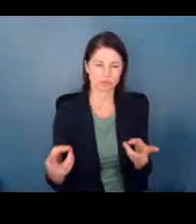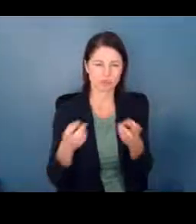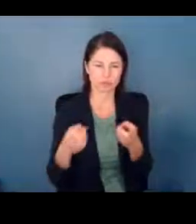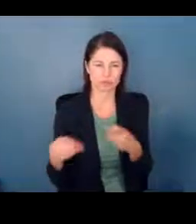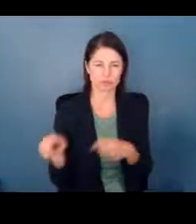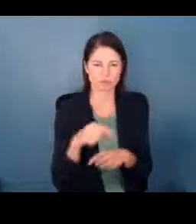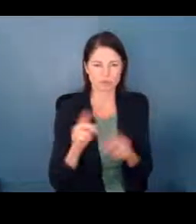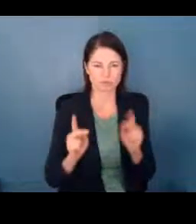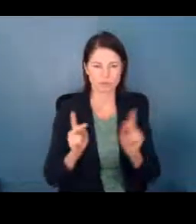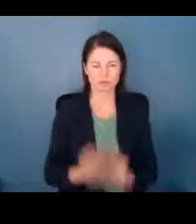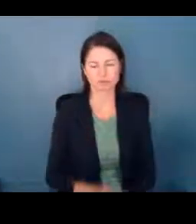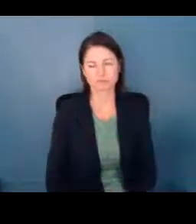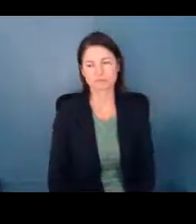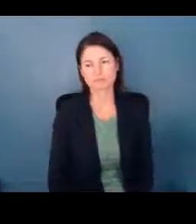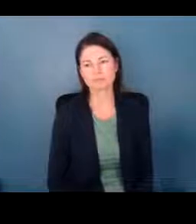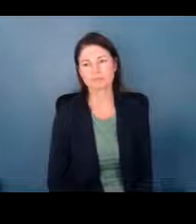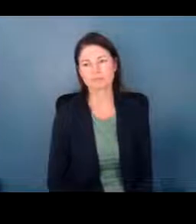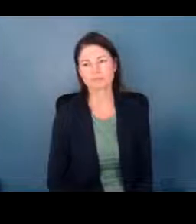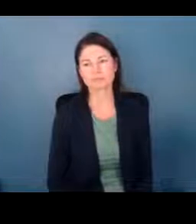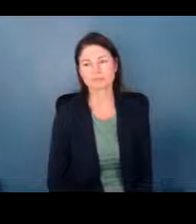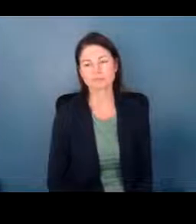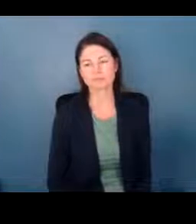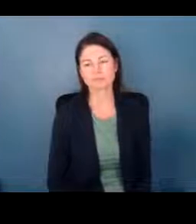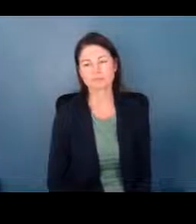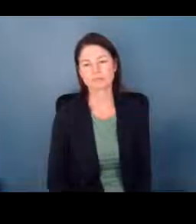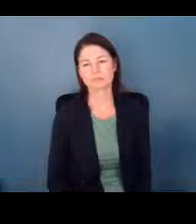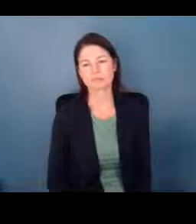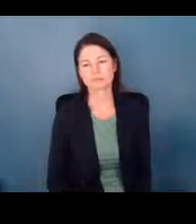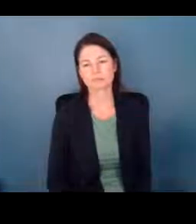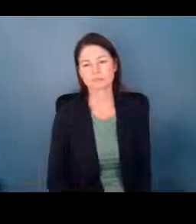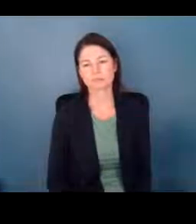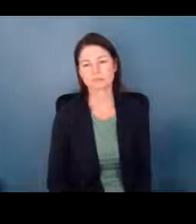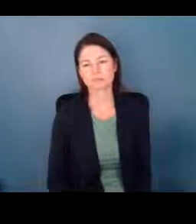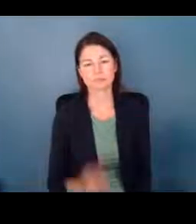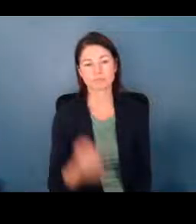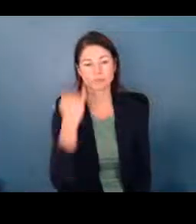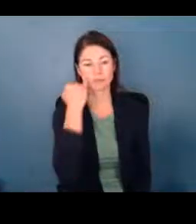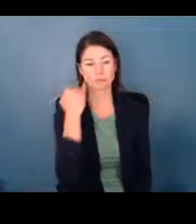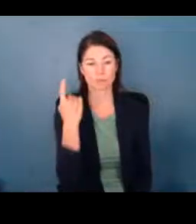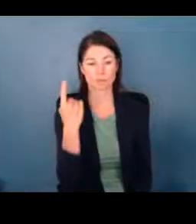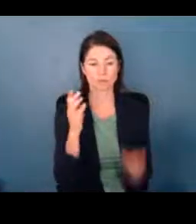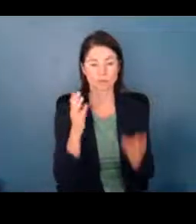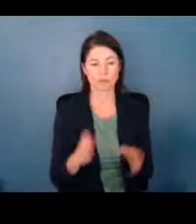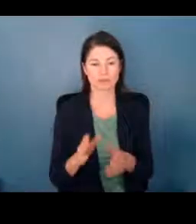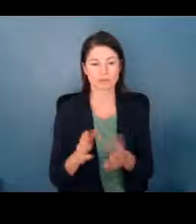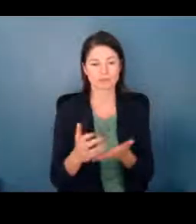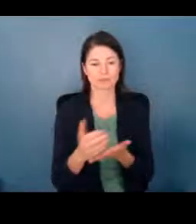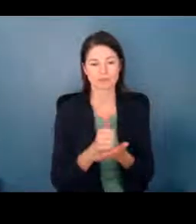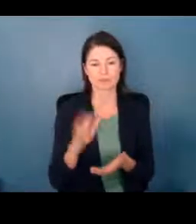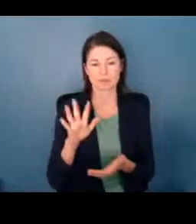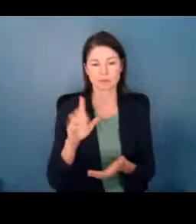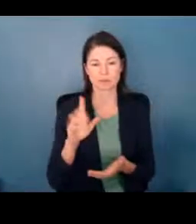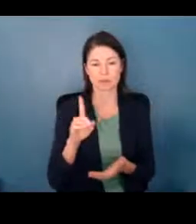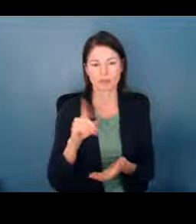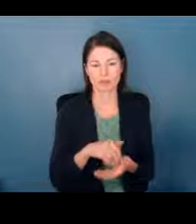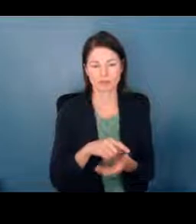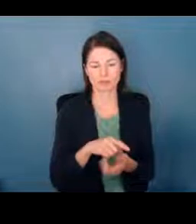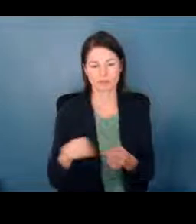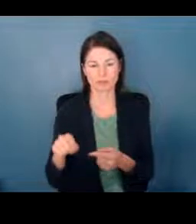if there's assuming one person in the household, about $51,000 a